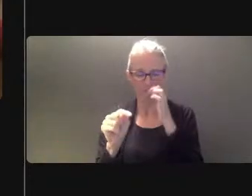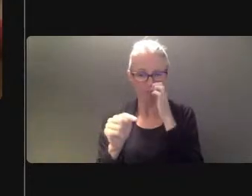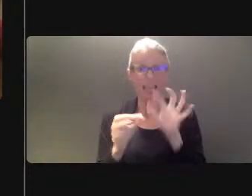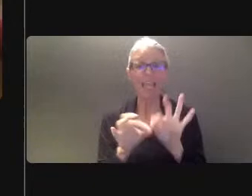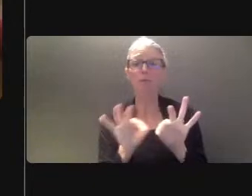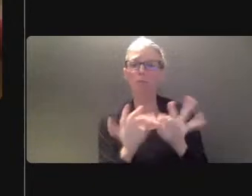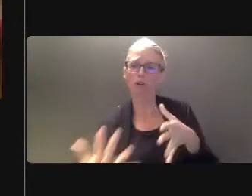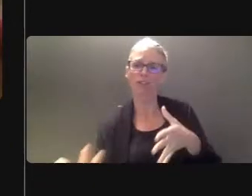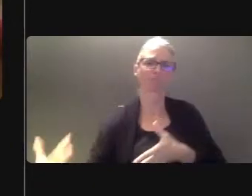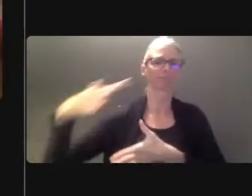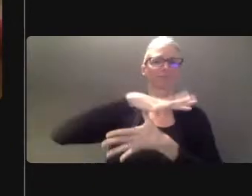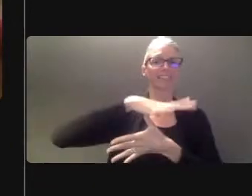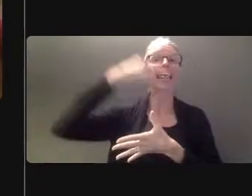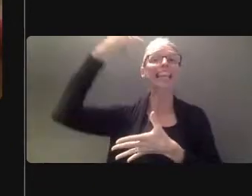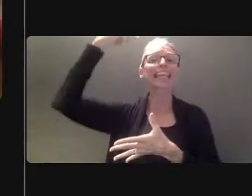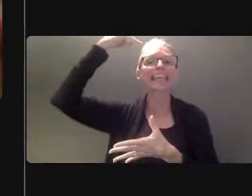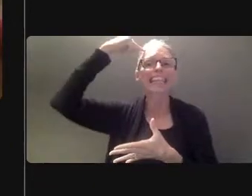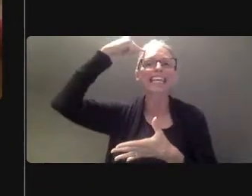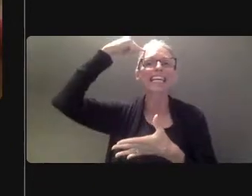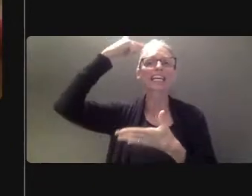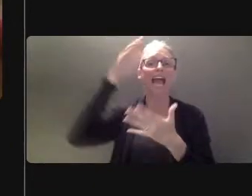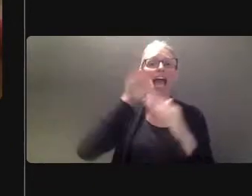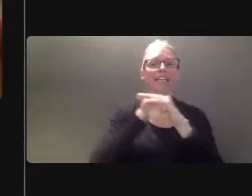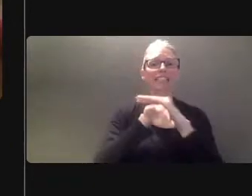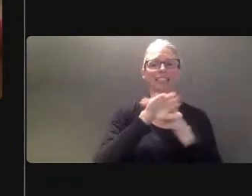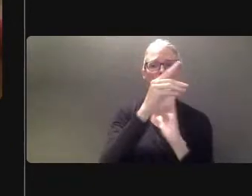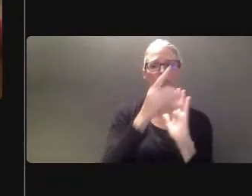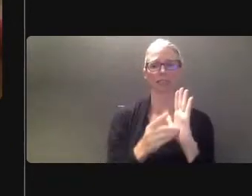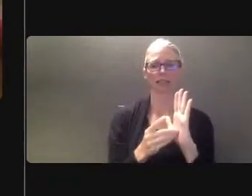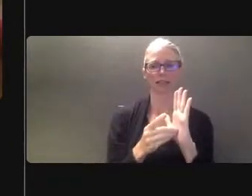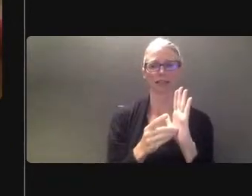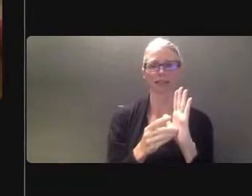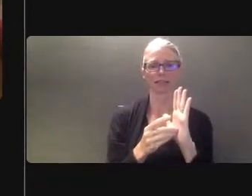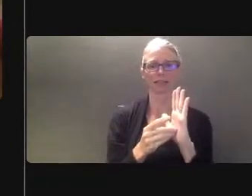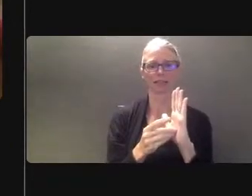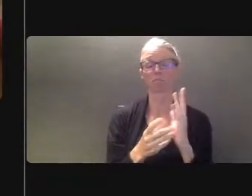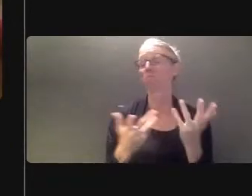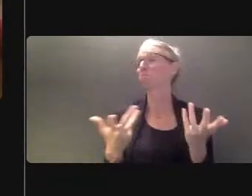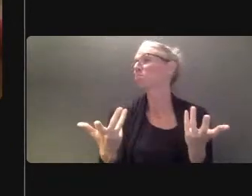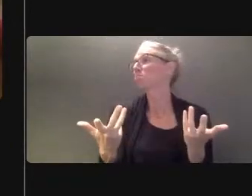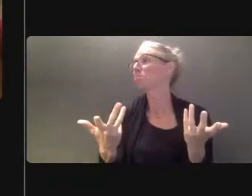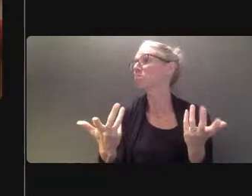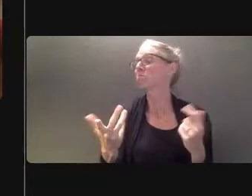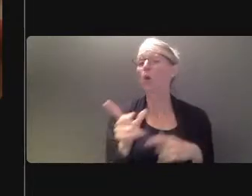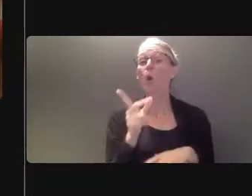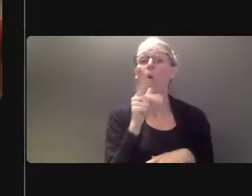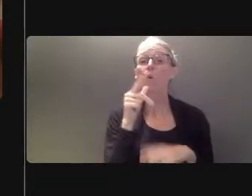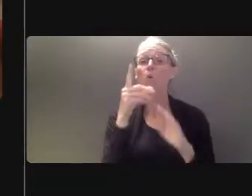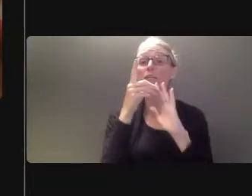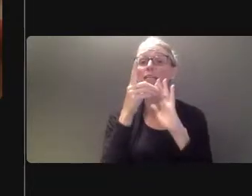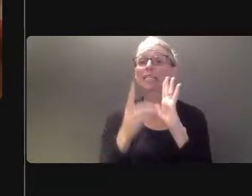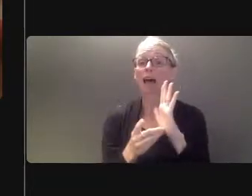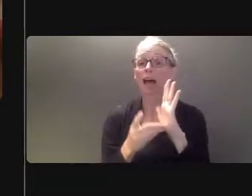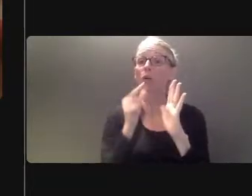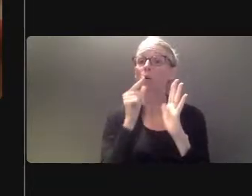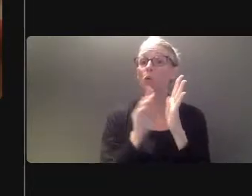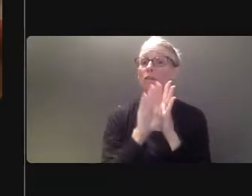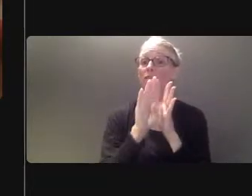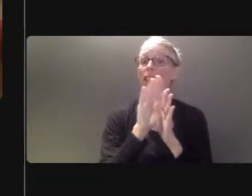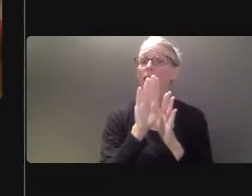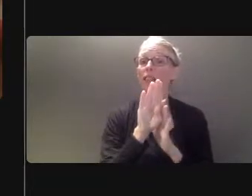company, if they had some of the staff do a day in a chair, do a day with a disability, with